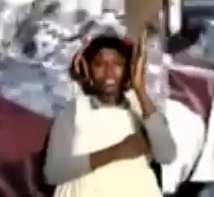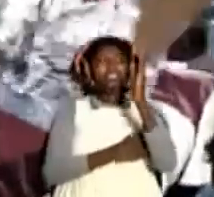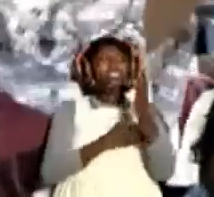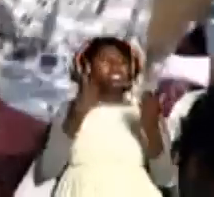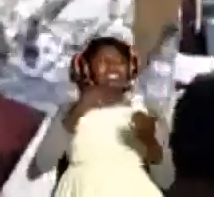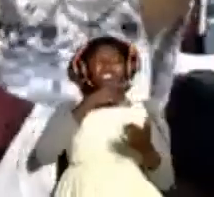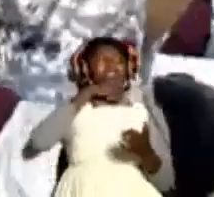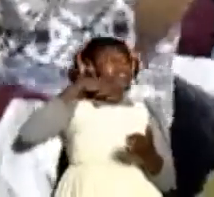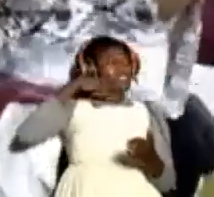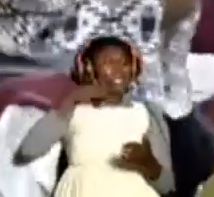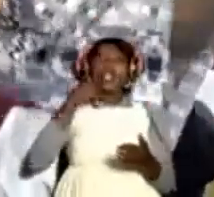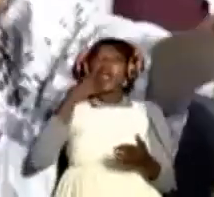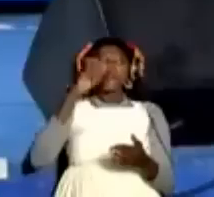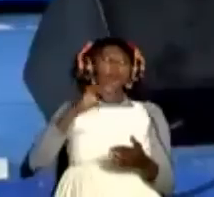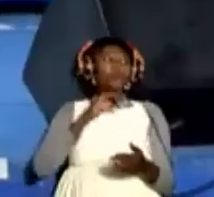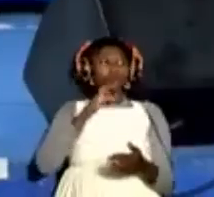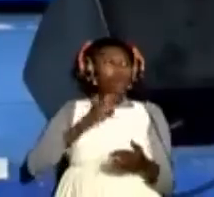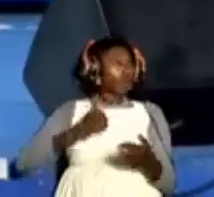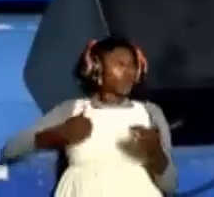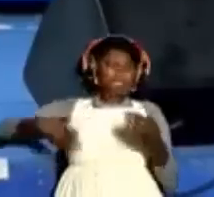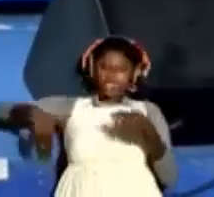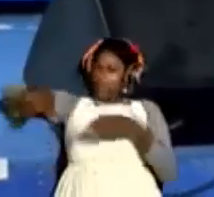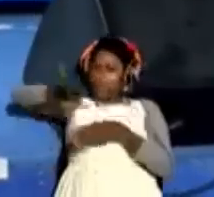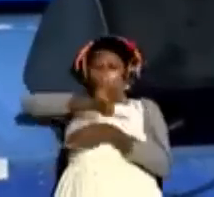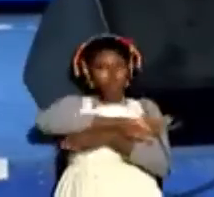this dryness must not overtake me.